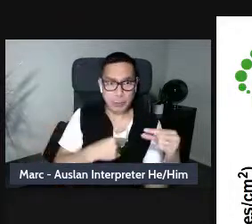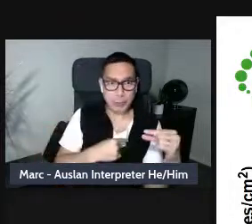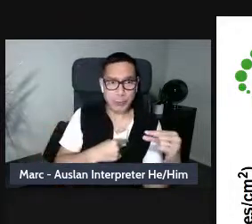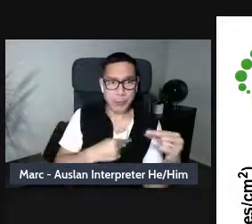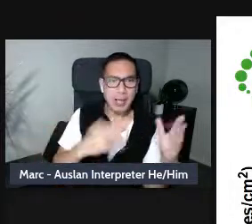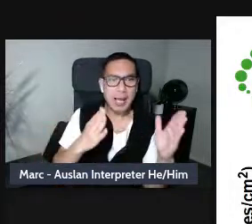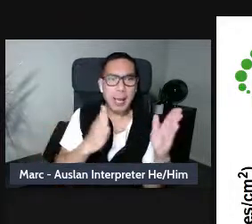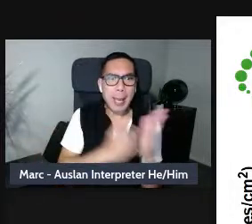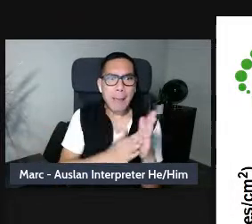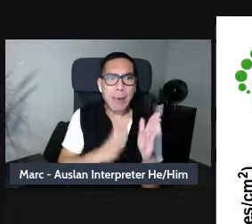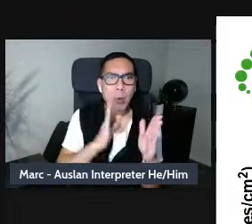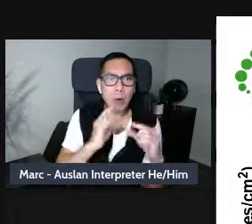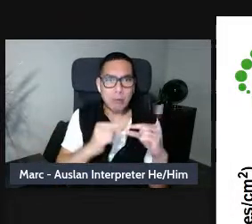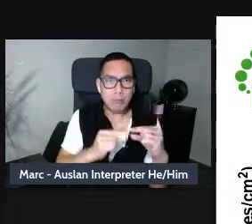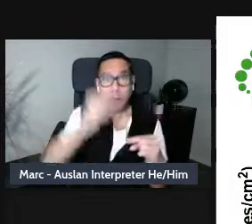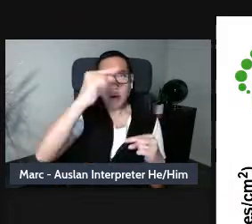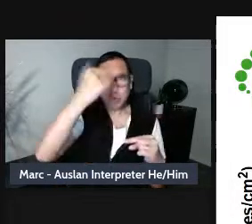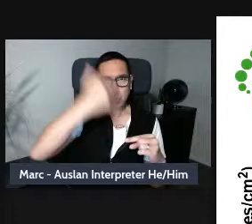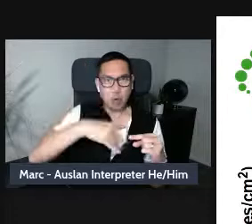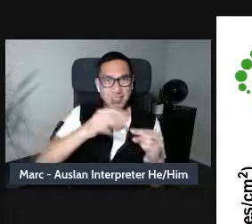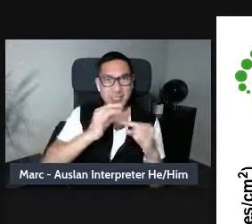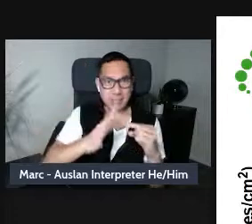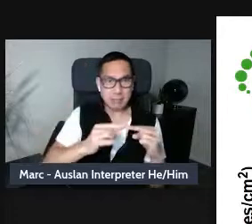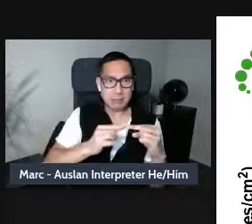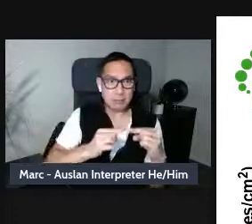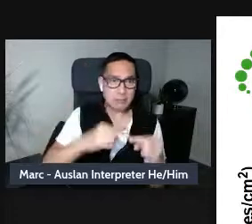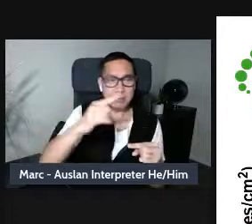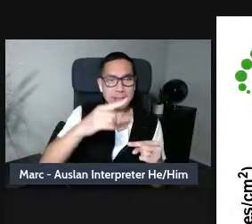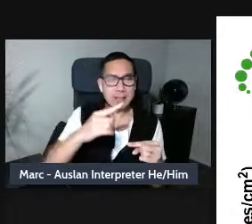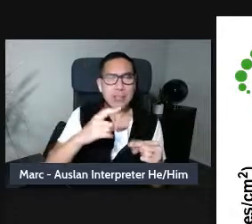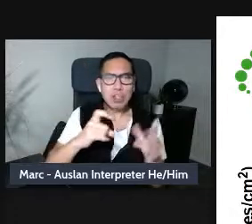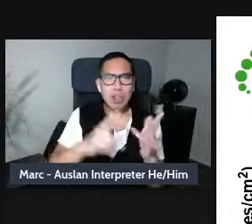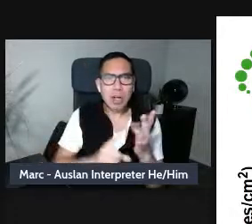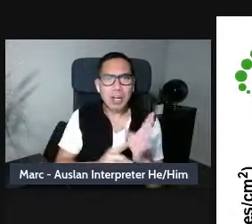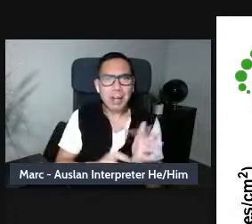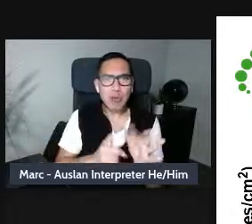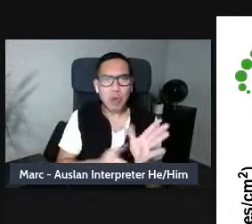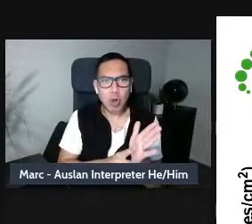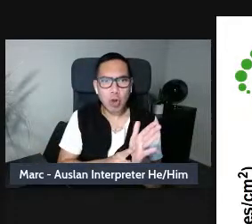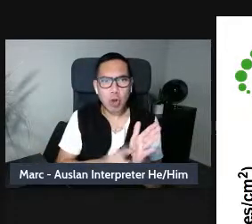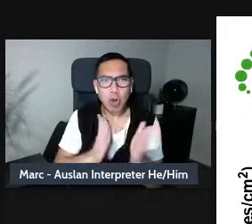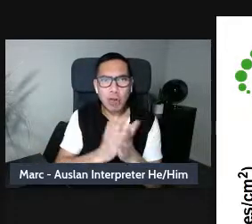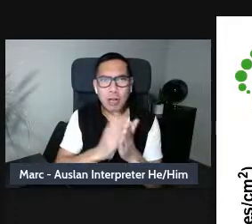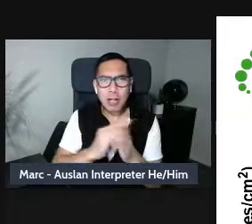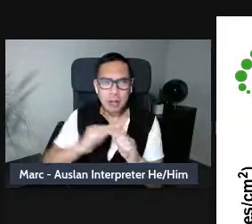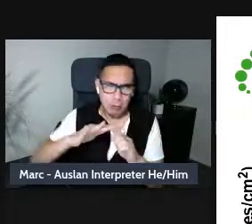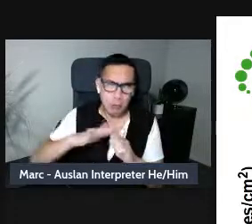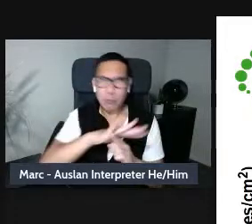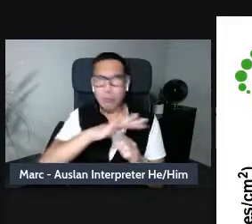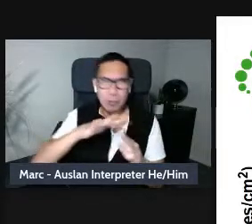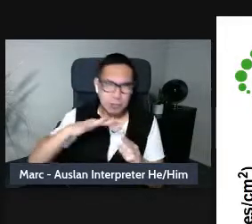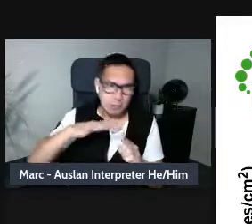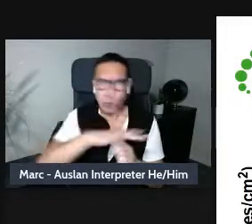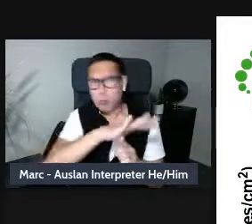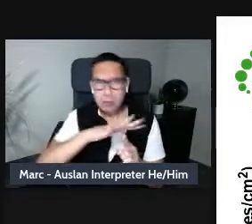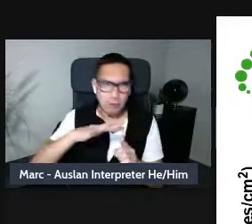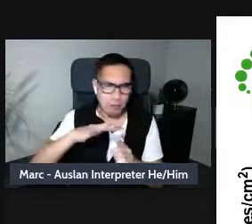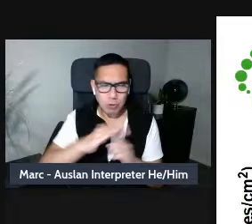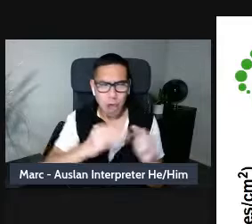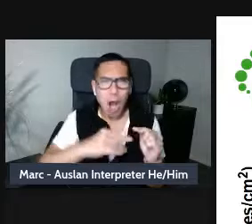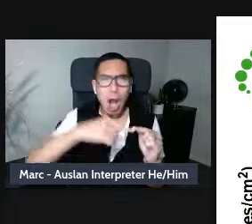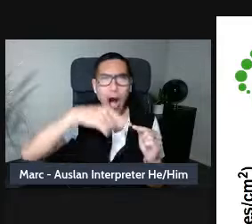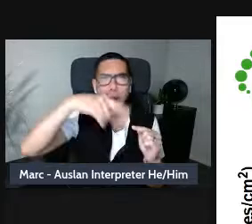stroke starts. The collateral blood vessels, the shear stress, that frictional force is way higher. It goes up